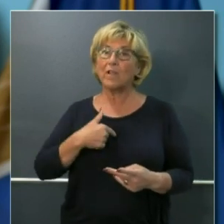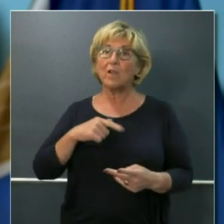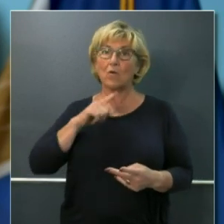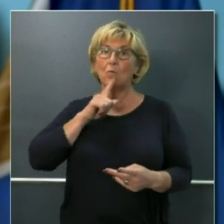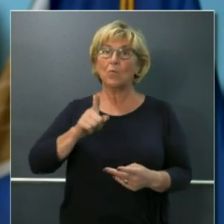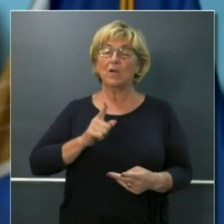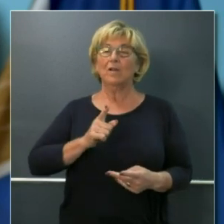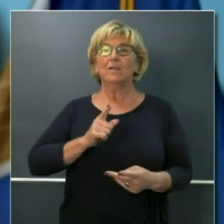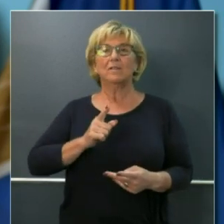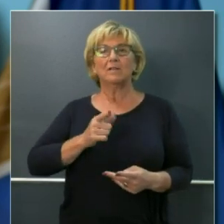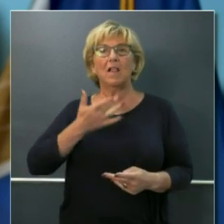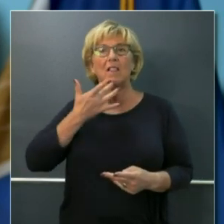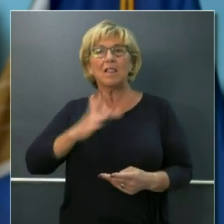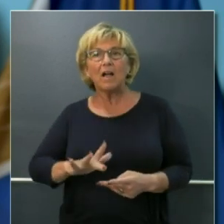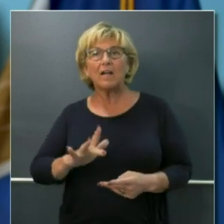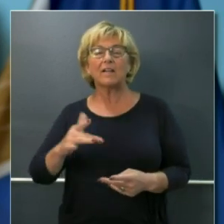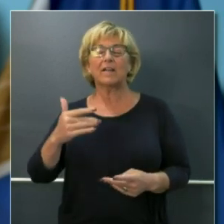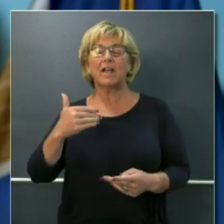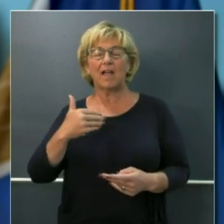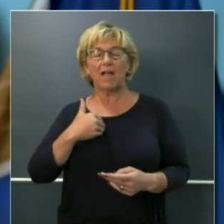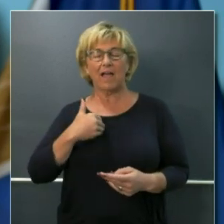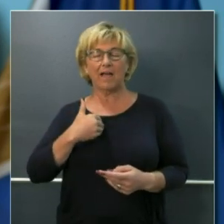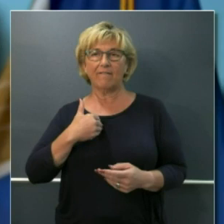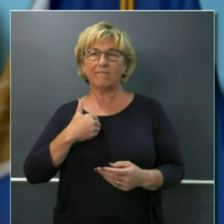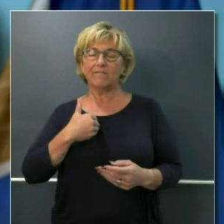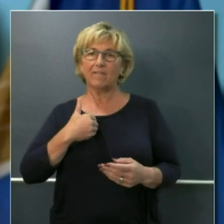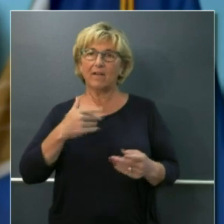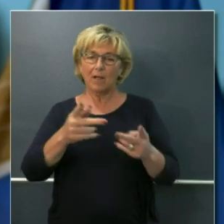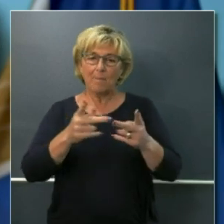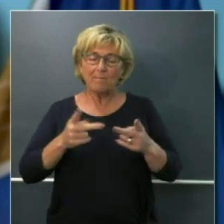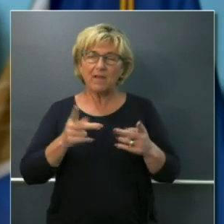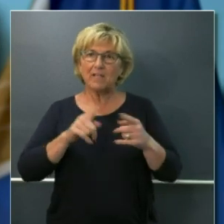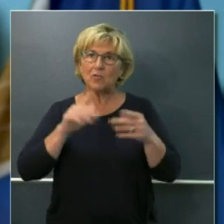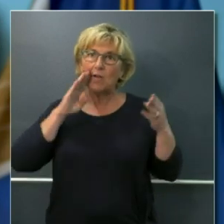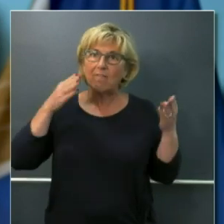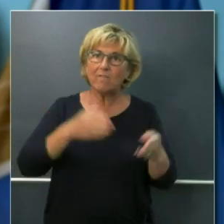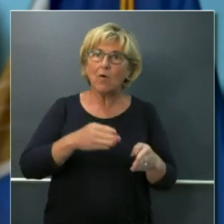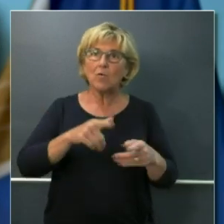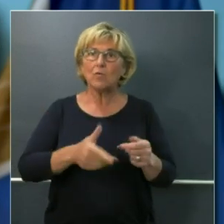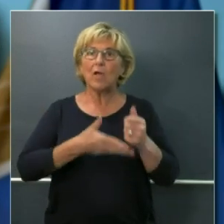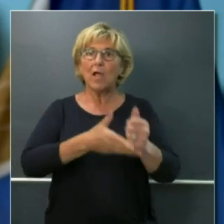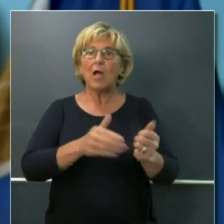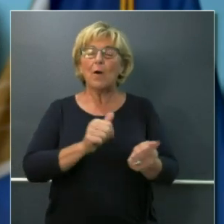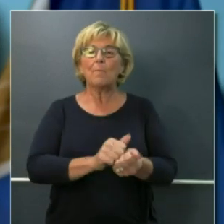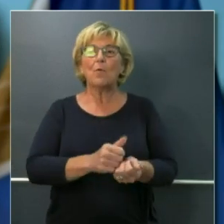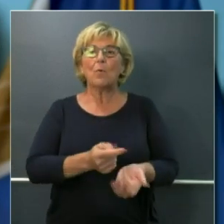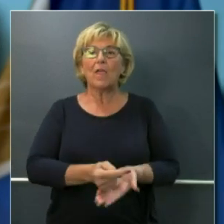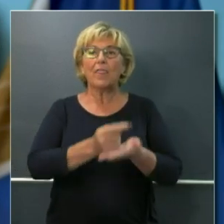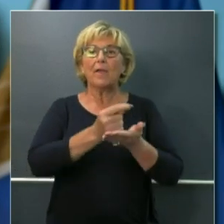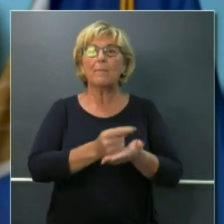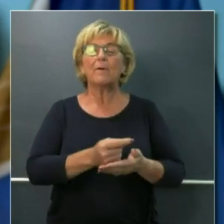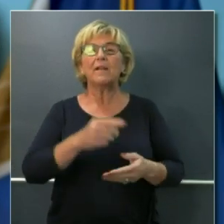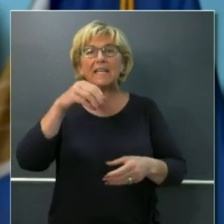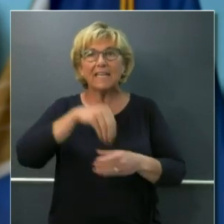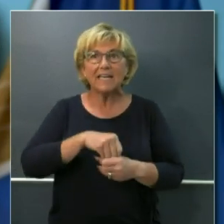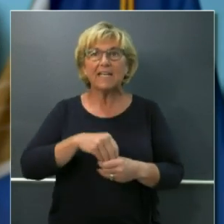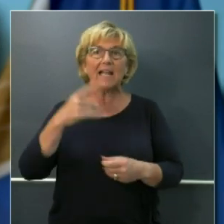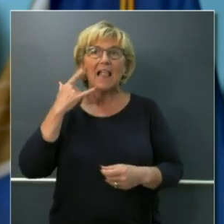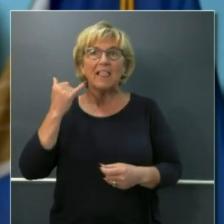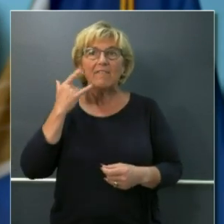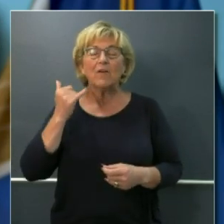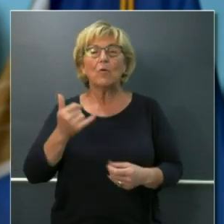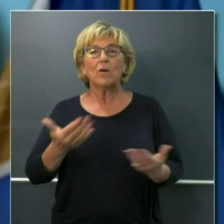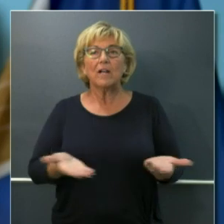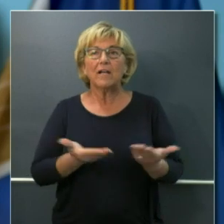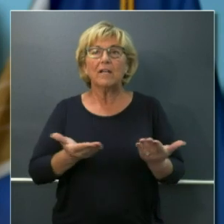well resourced in the therapeutics space. I'll remind people in California and outside California that the state